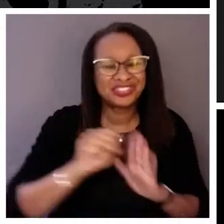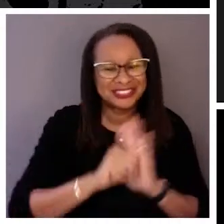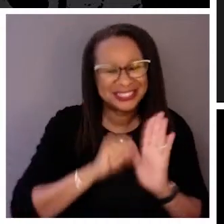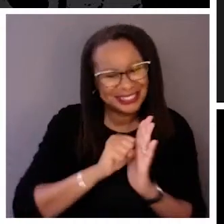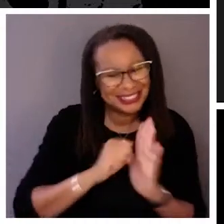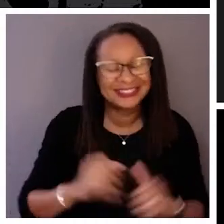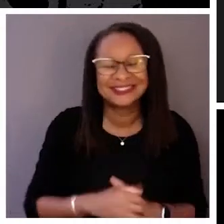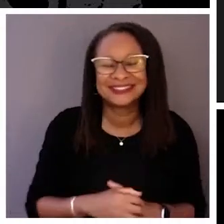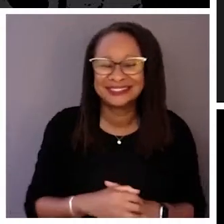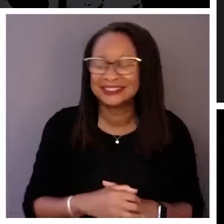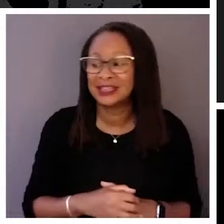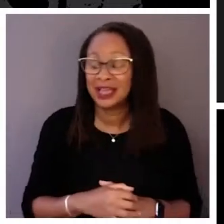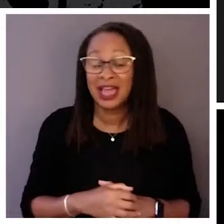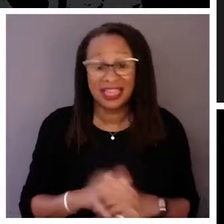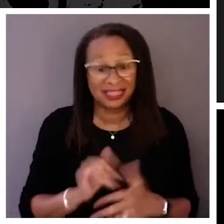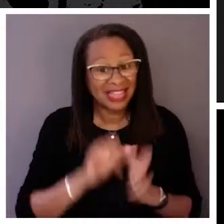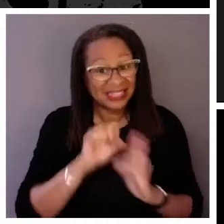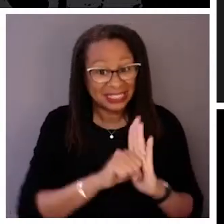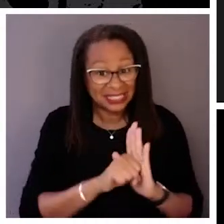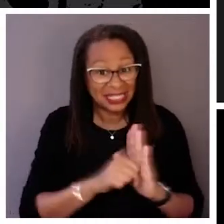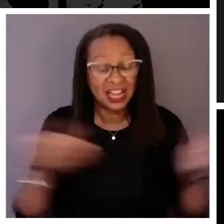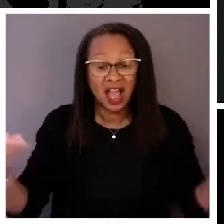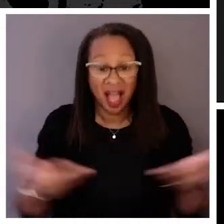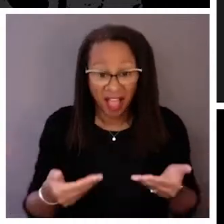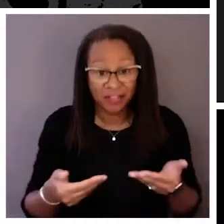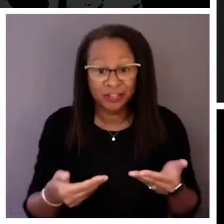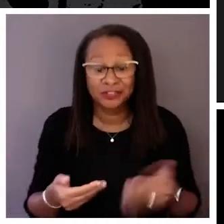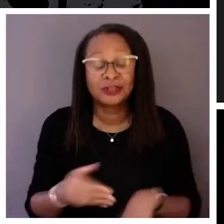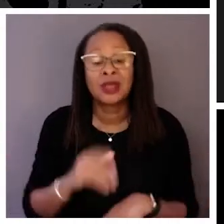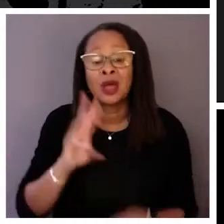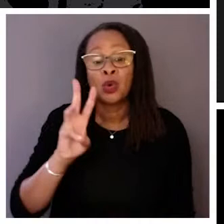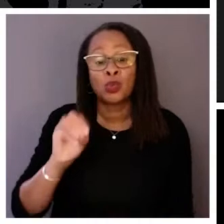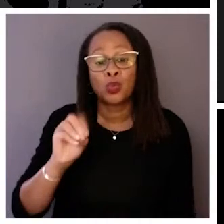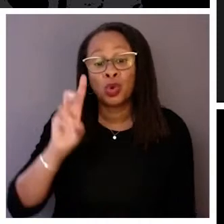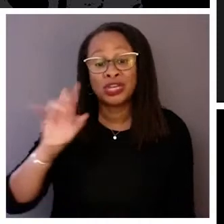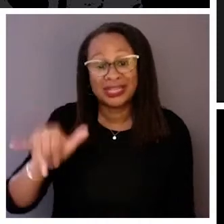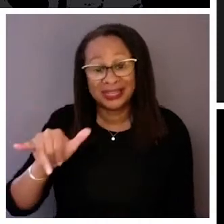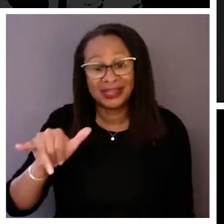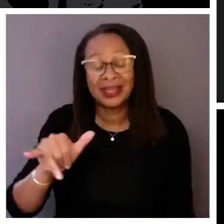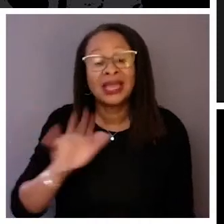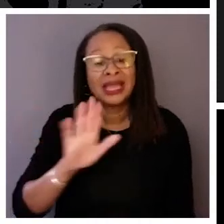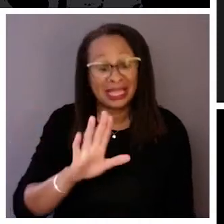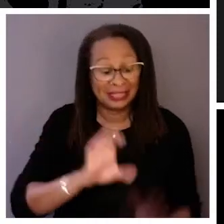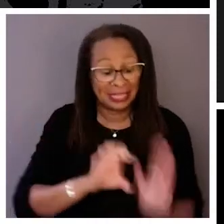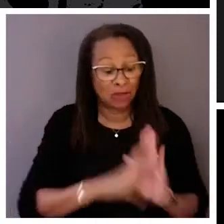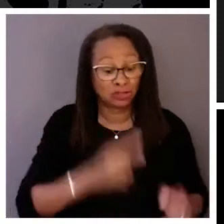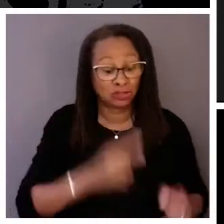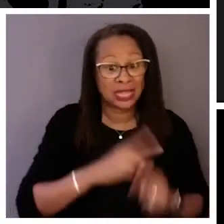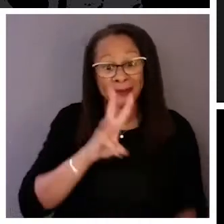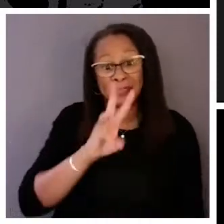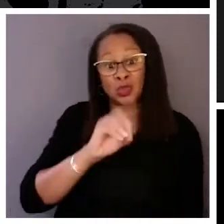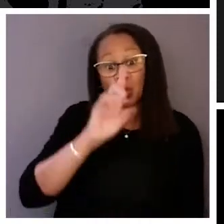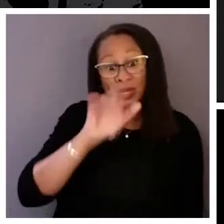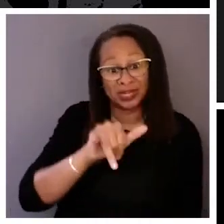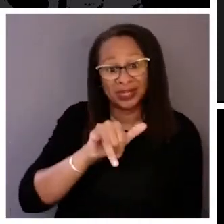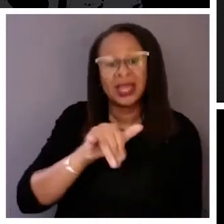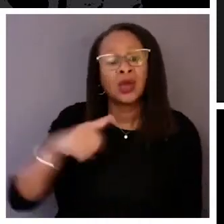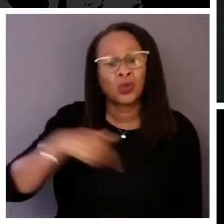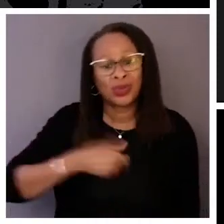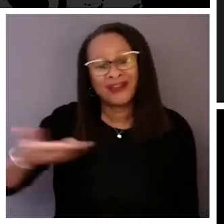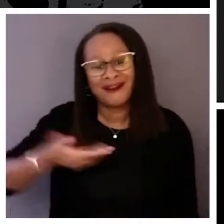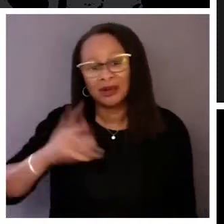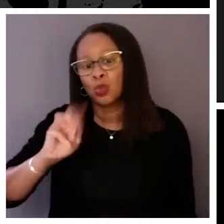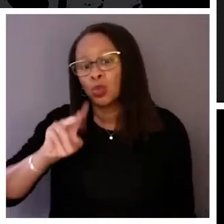season. And it, you know, we did the season of casting Woody, and the character's name was Woody. So Woody